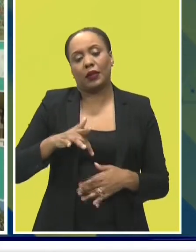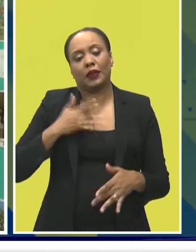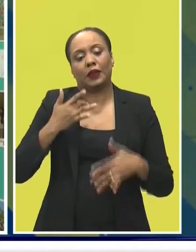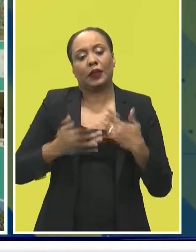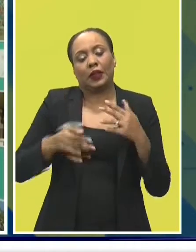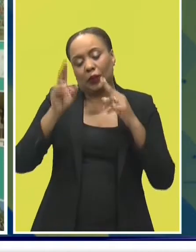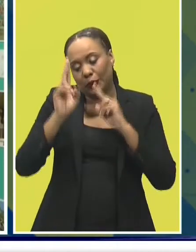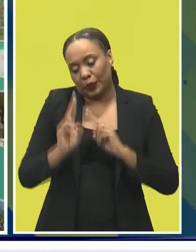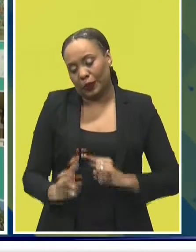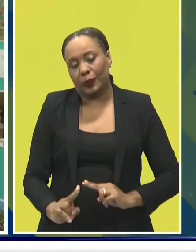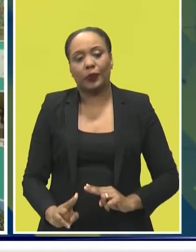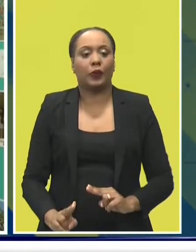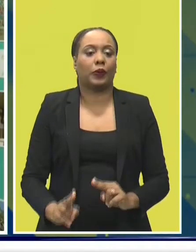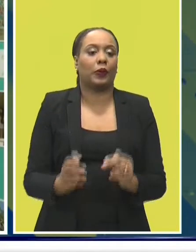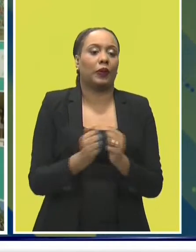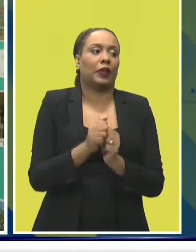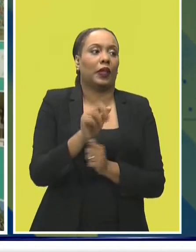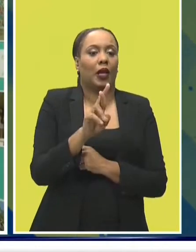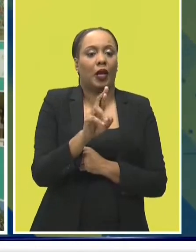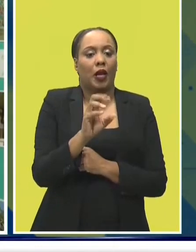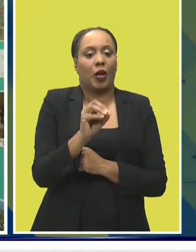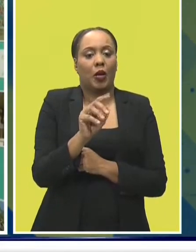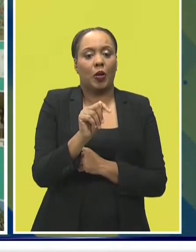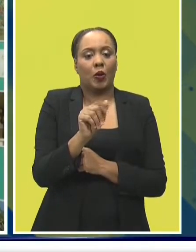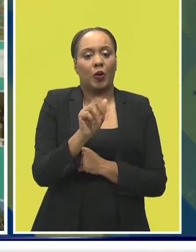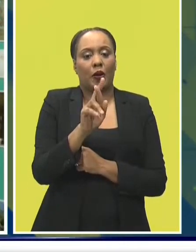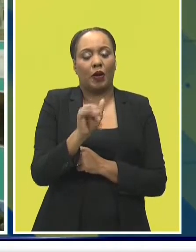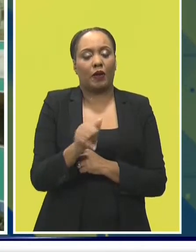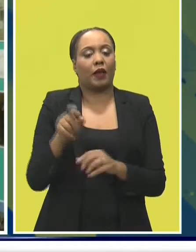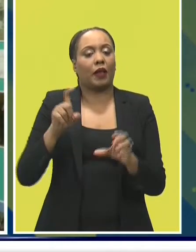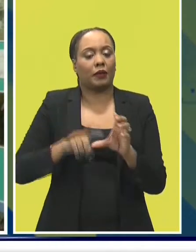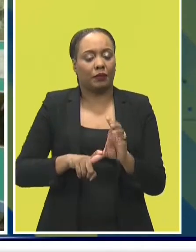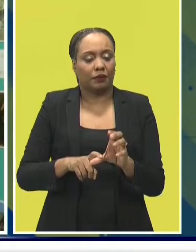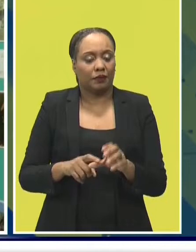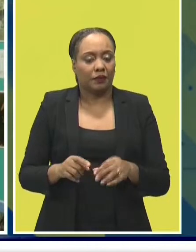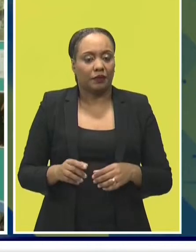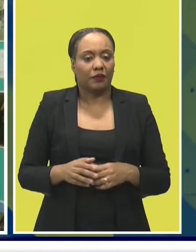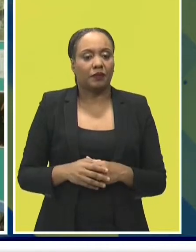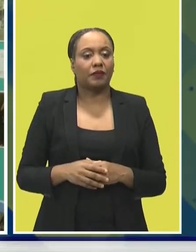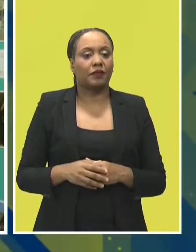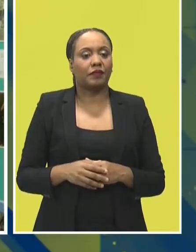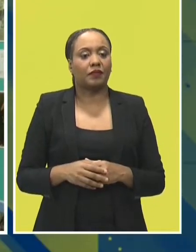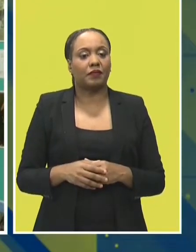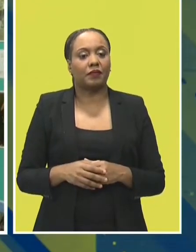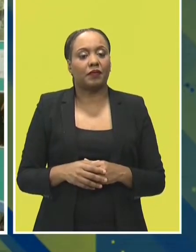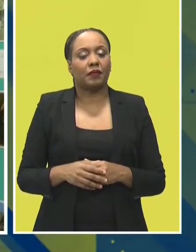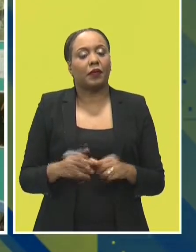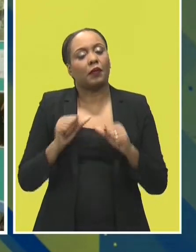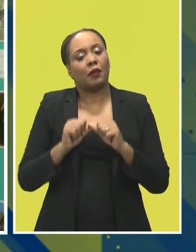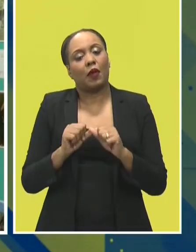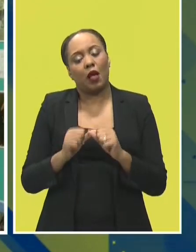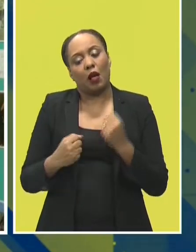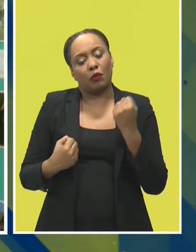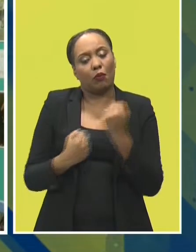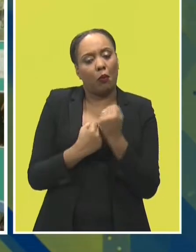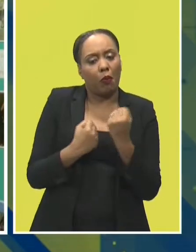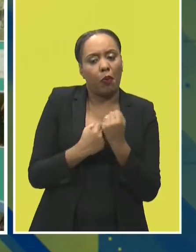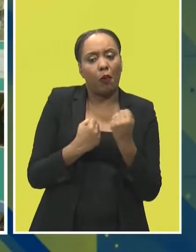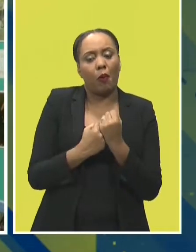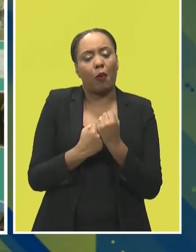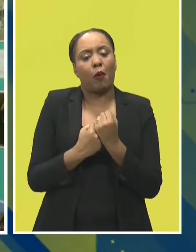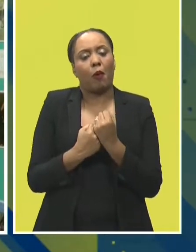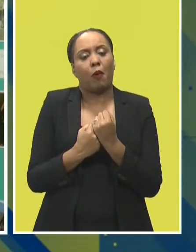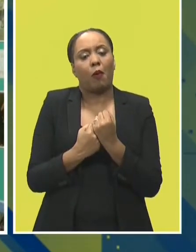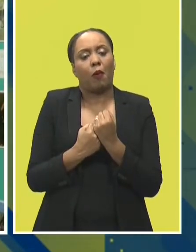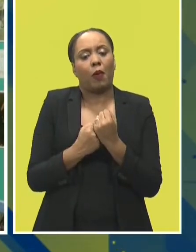be associated with the Rotary Club of Barbados. Through their devotion to our school and their ongoing support, we have